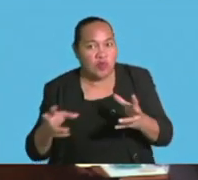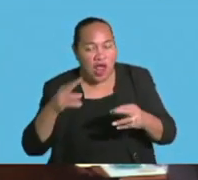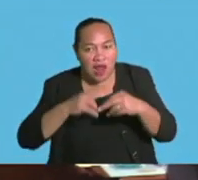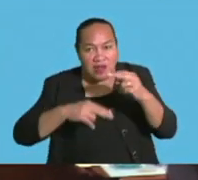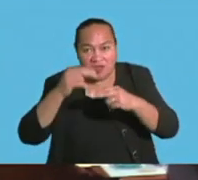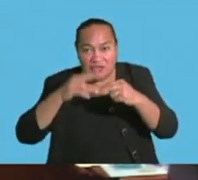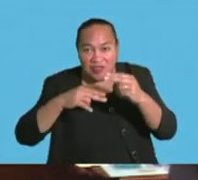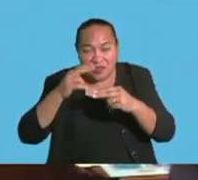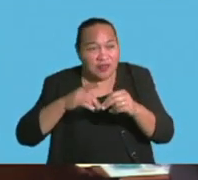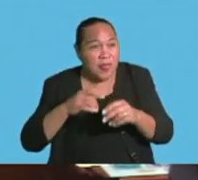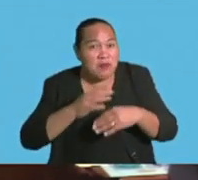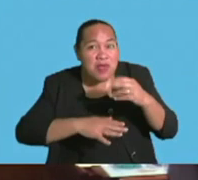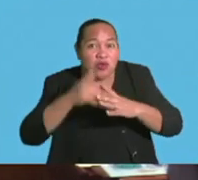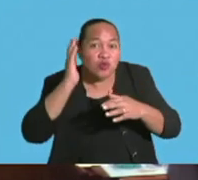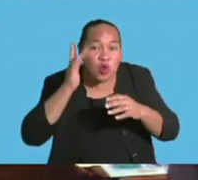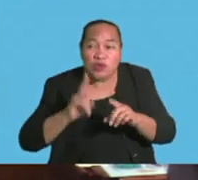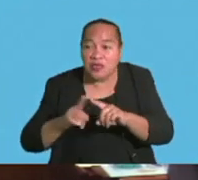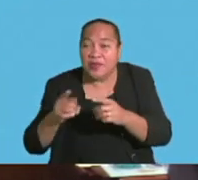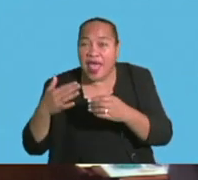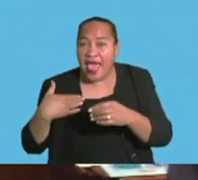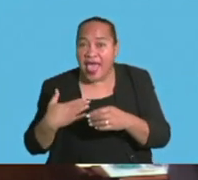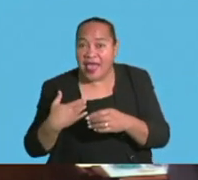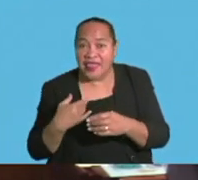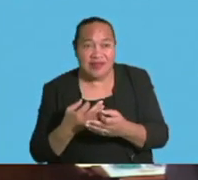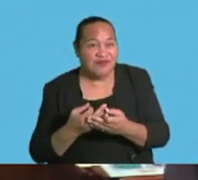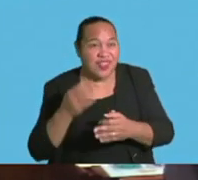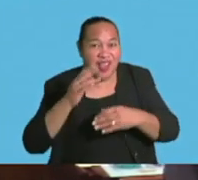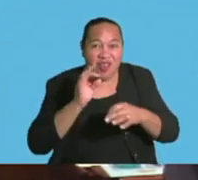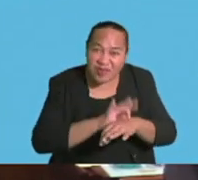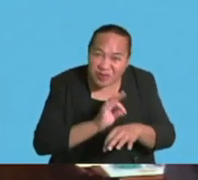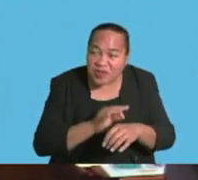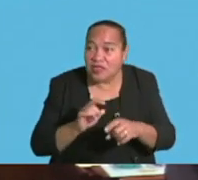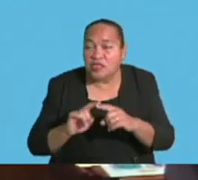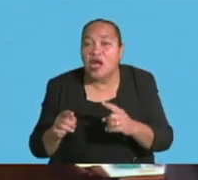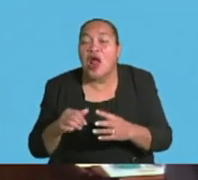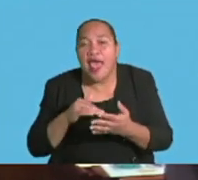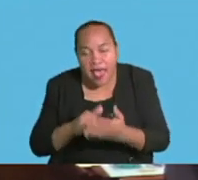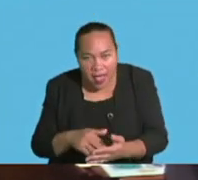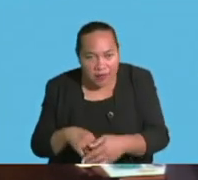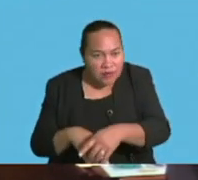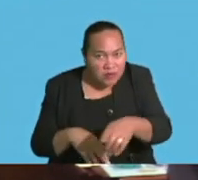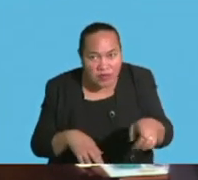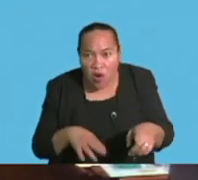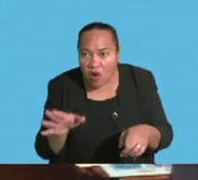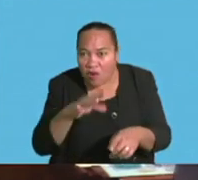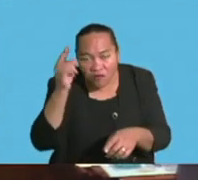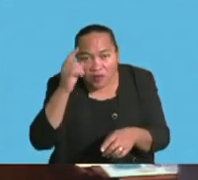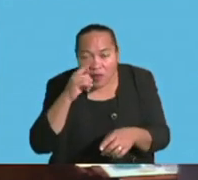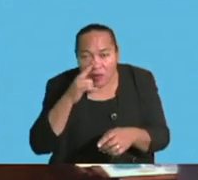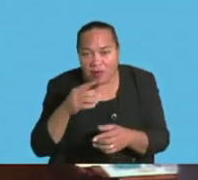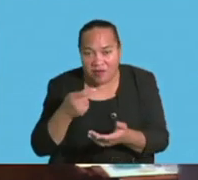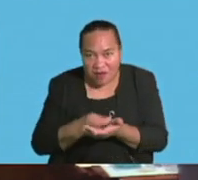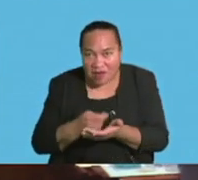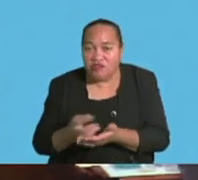schools and health facilities, and enable ordinary Fijians to put food on the table and meet their